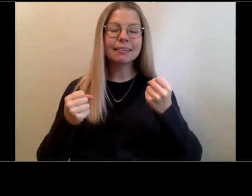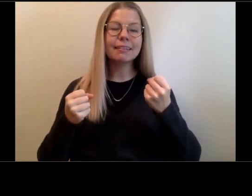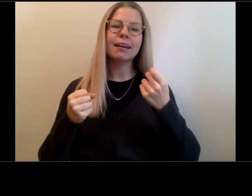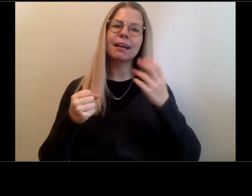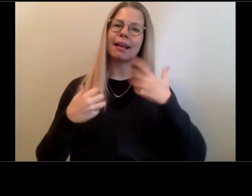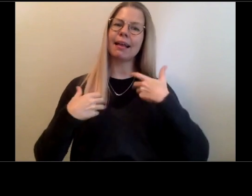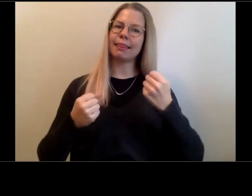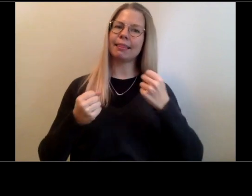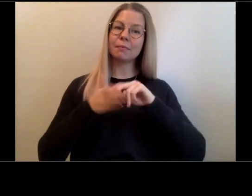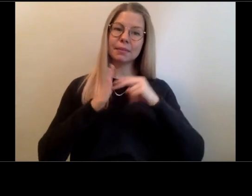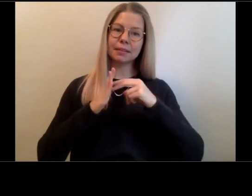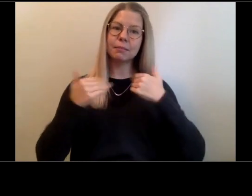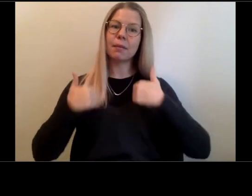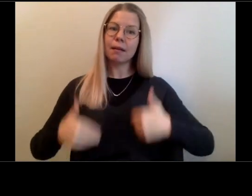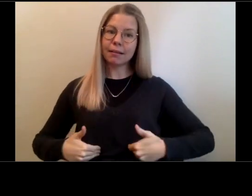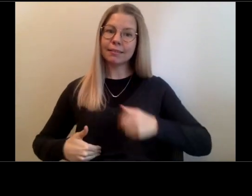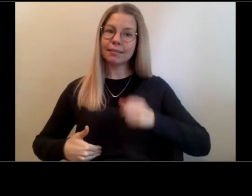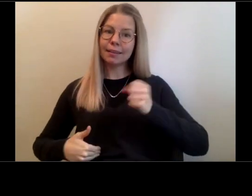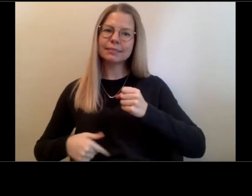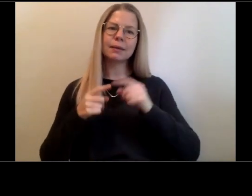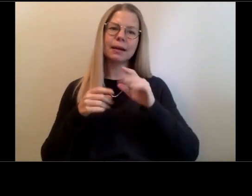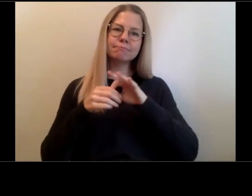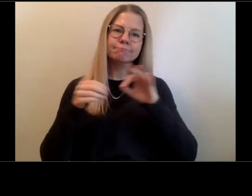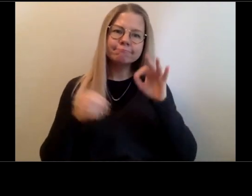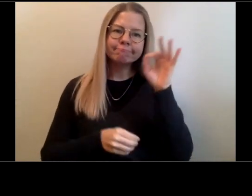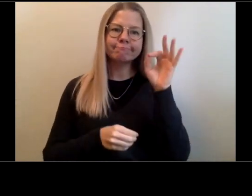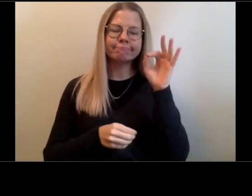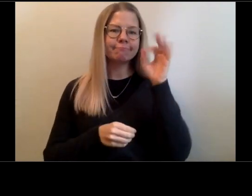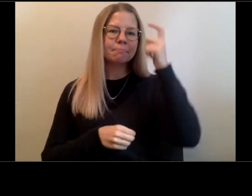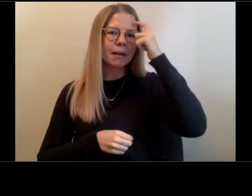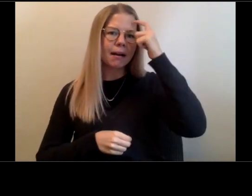spirit, holistic sense of staying healthy.